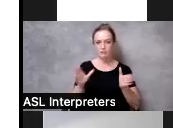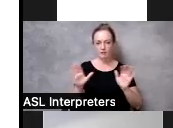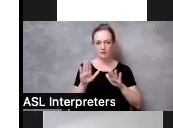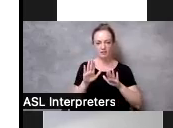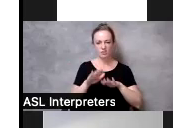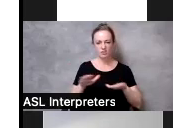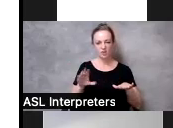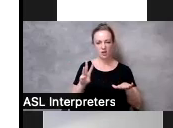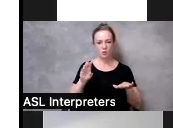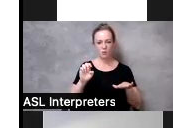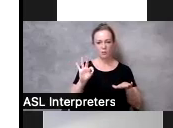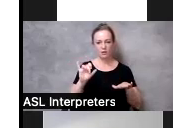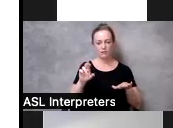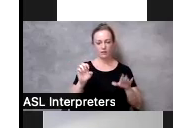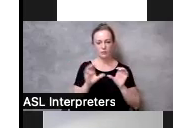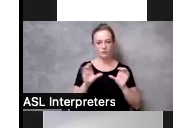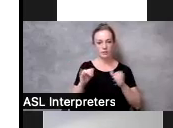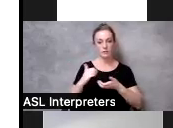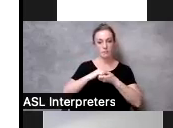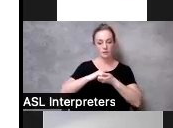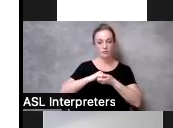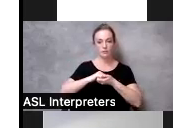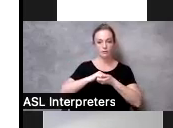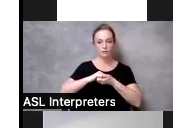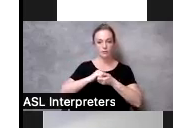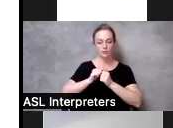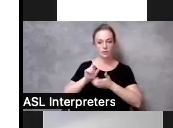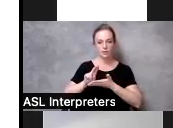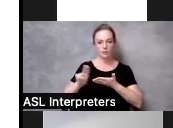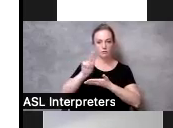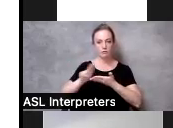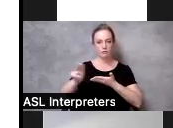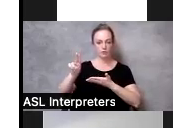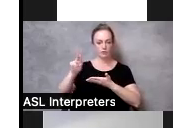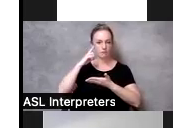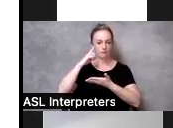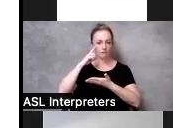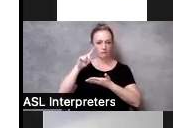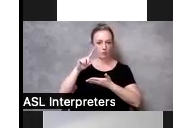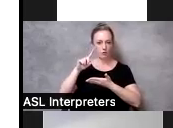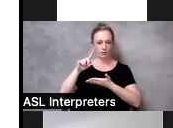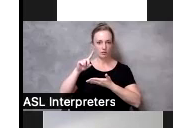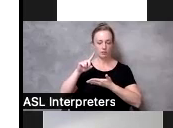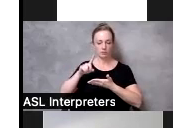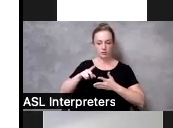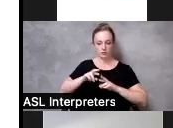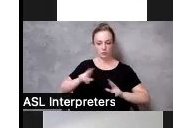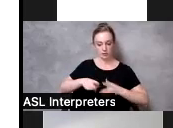that's our partnership with our universities for incoming students. And then,